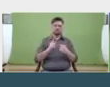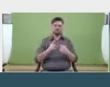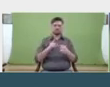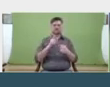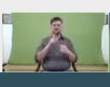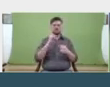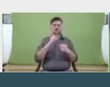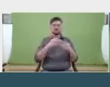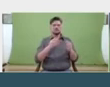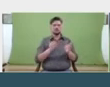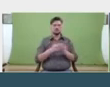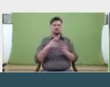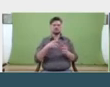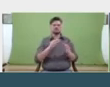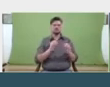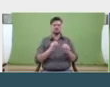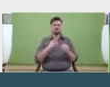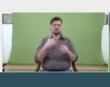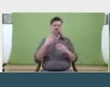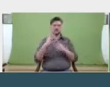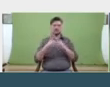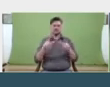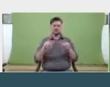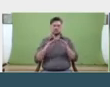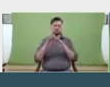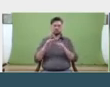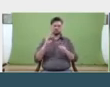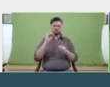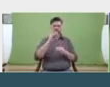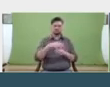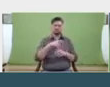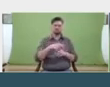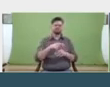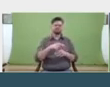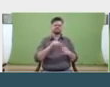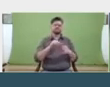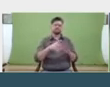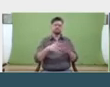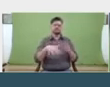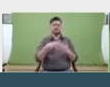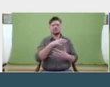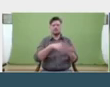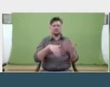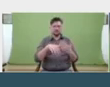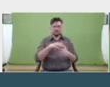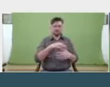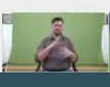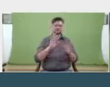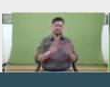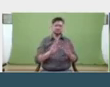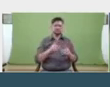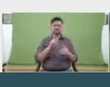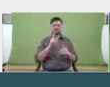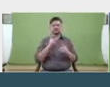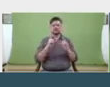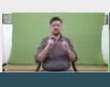imposed on them doing this will complicate matters further and divert our attention to some issues which